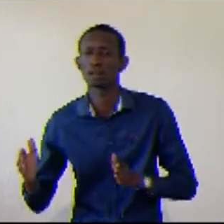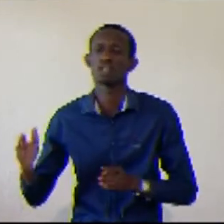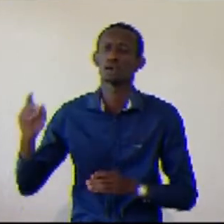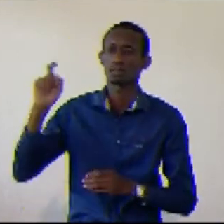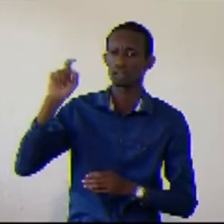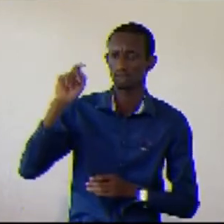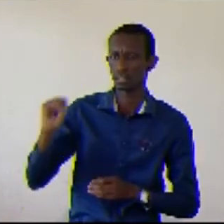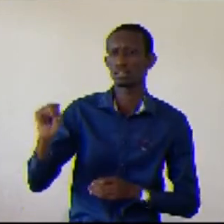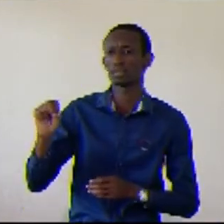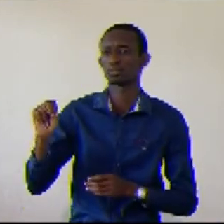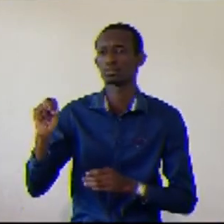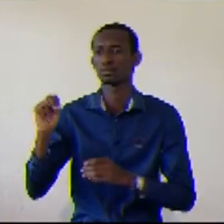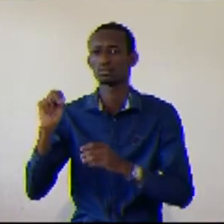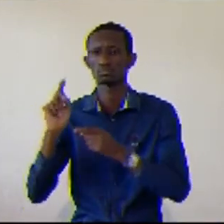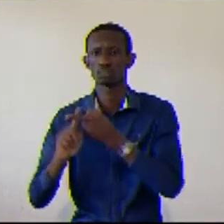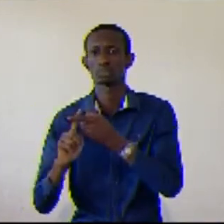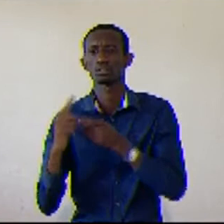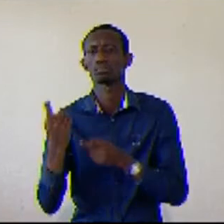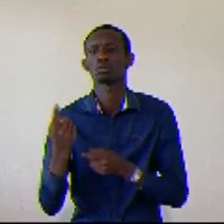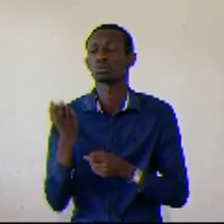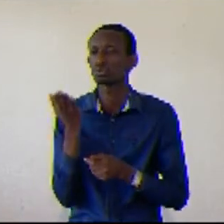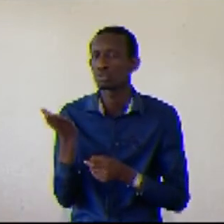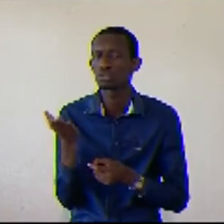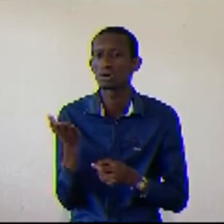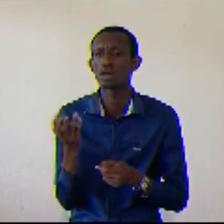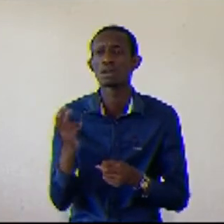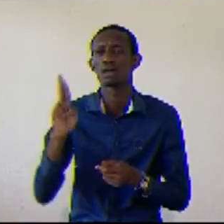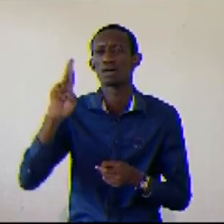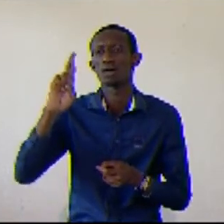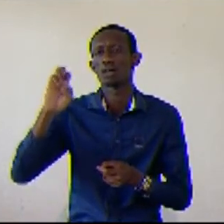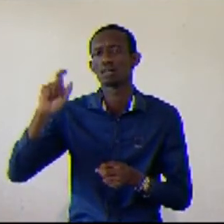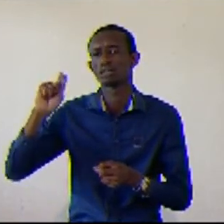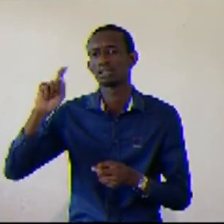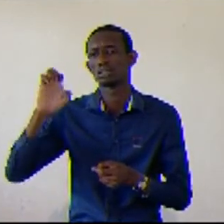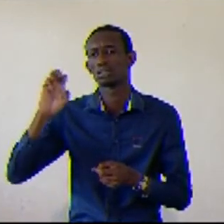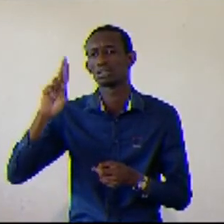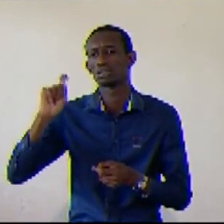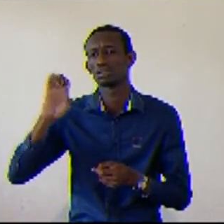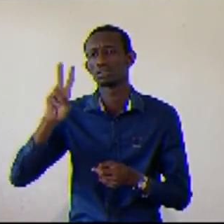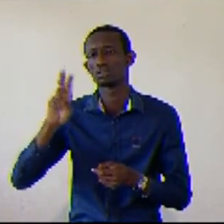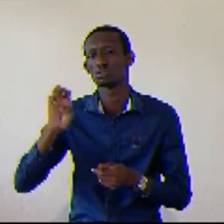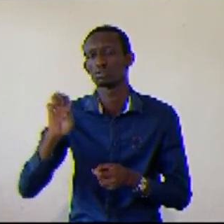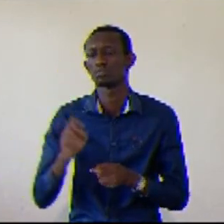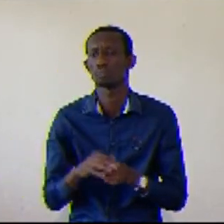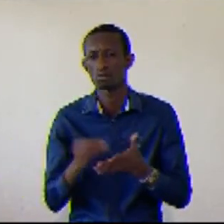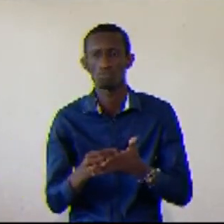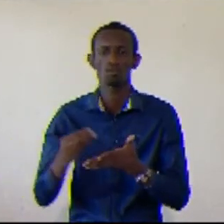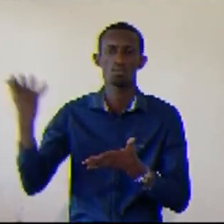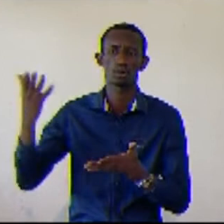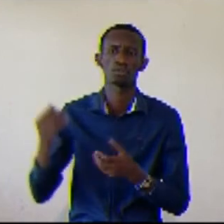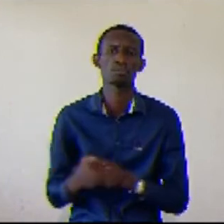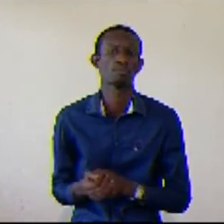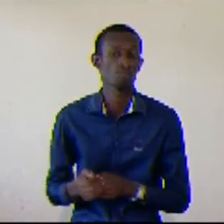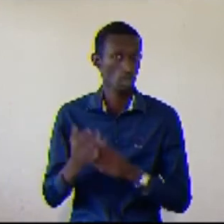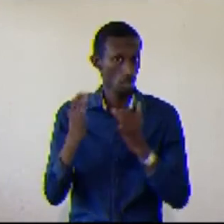iterative values. Iterative values. And as xn approaching to